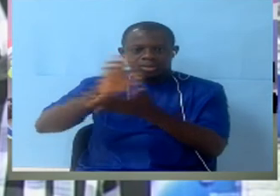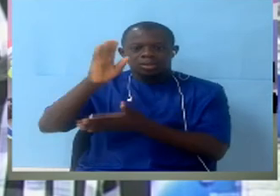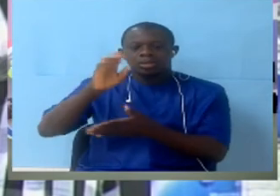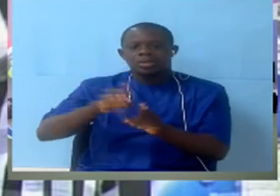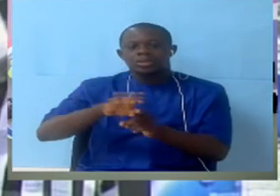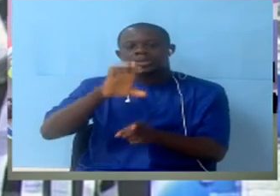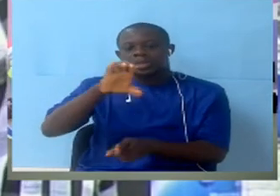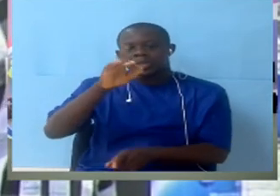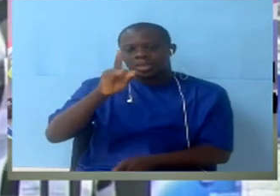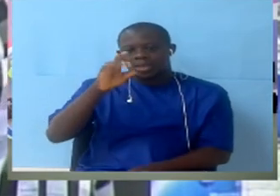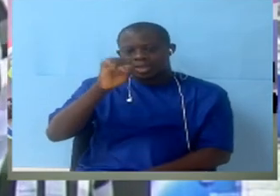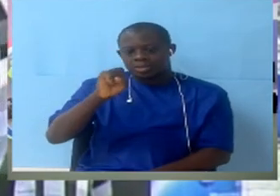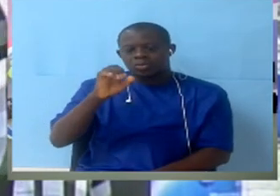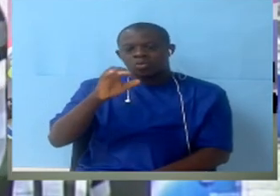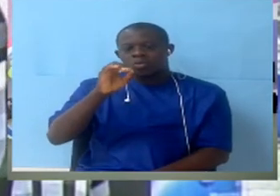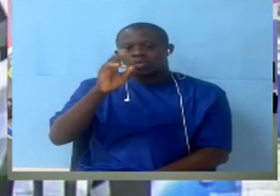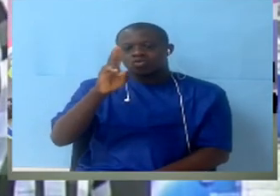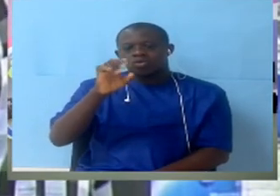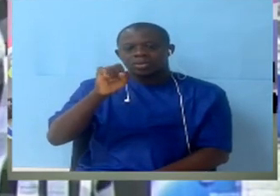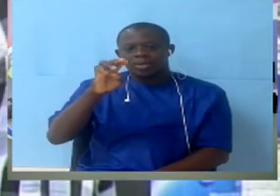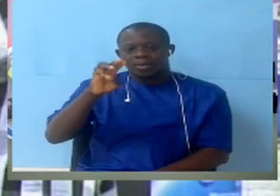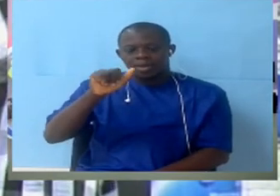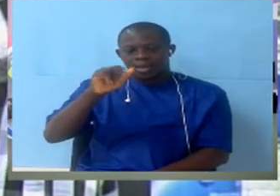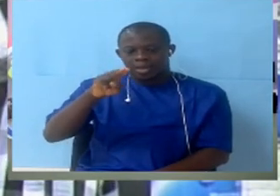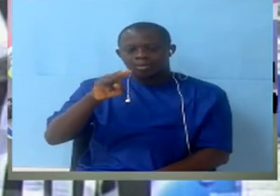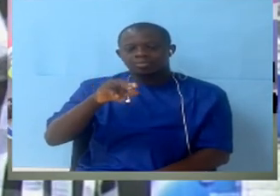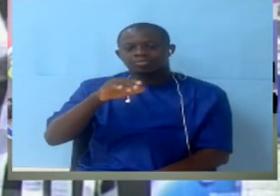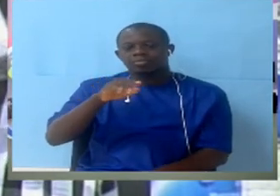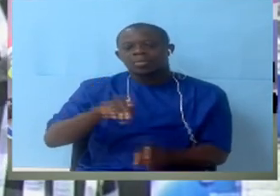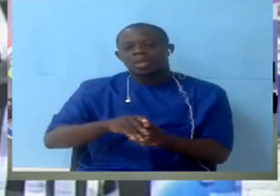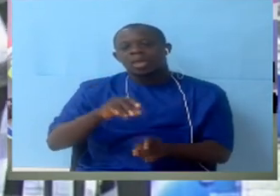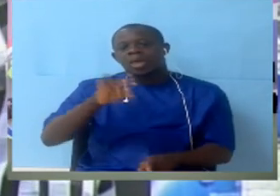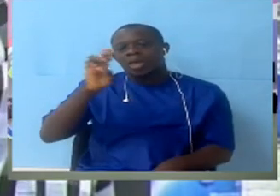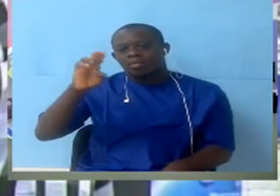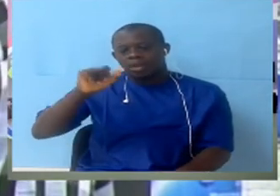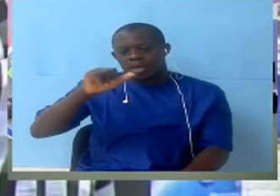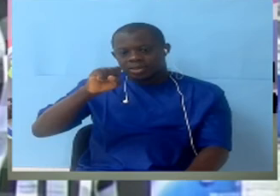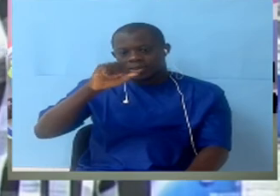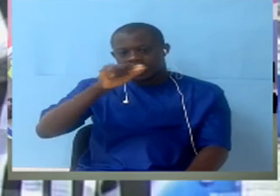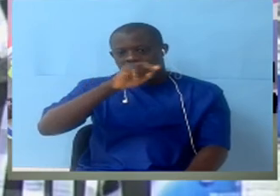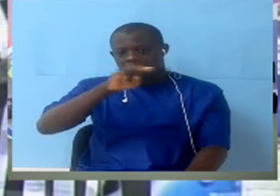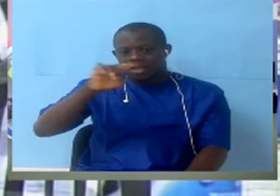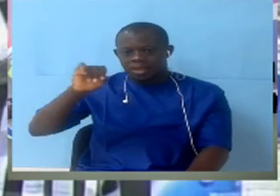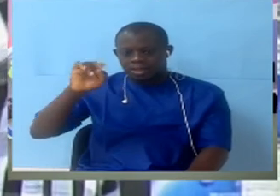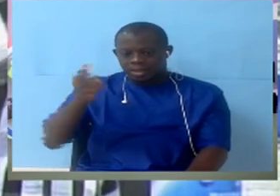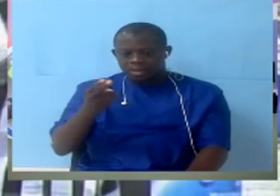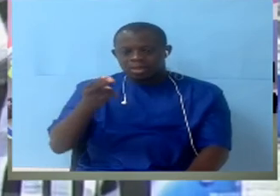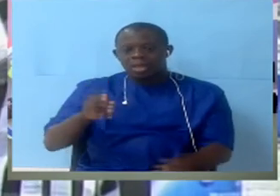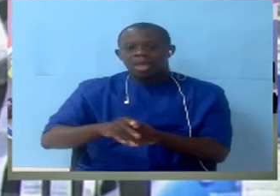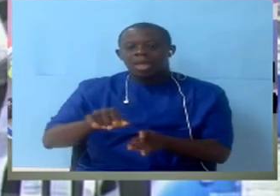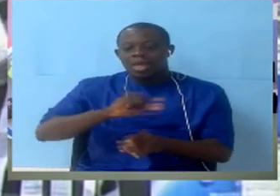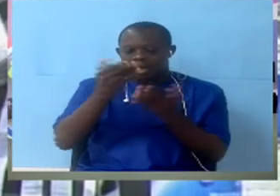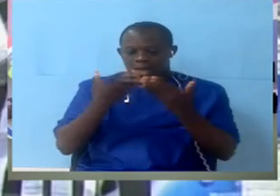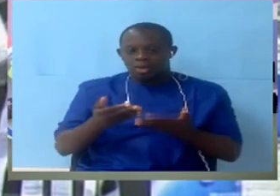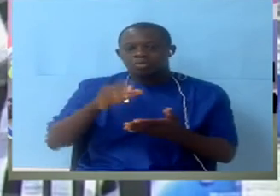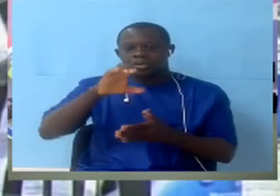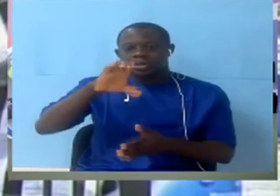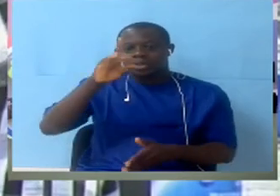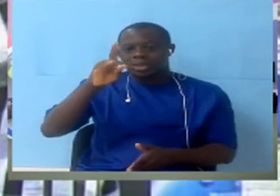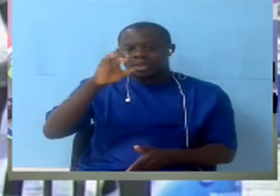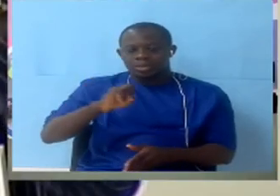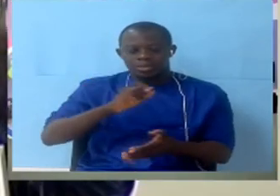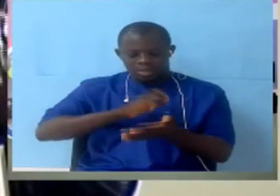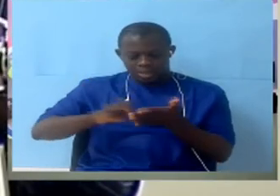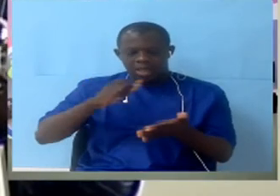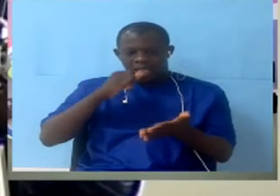Baji. Masana Kinte. Masana Kinte. And the present CDS for Masafro Kaifana. And the present CDS also,